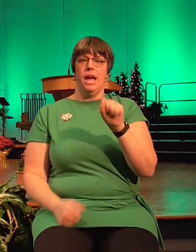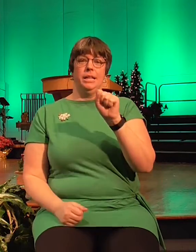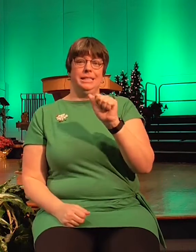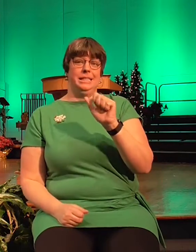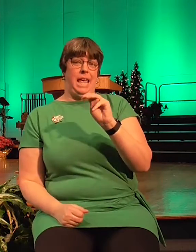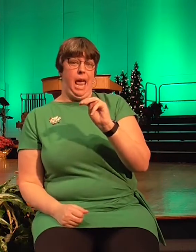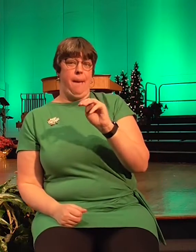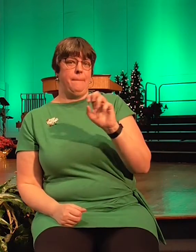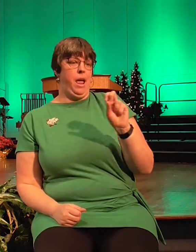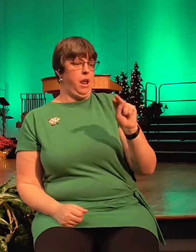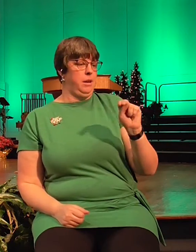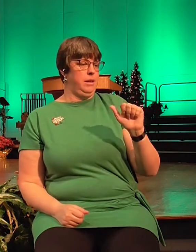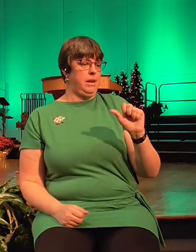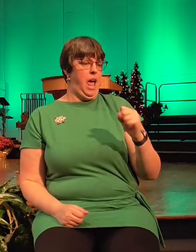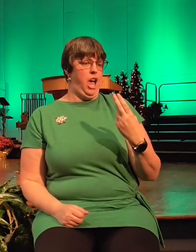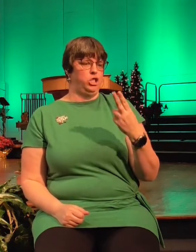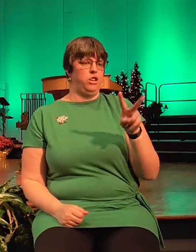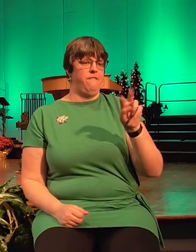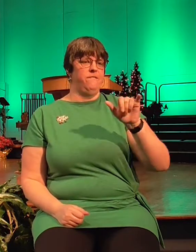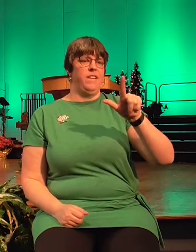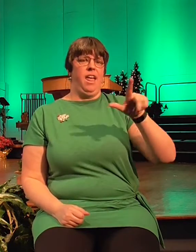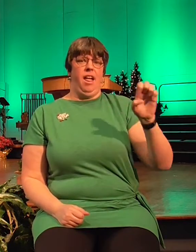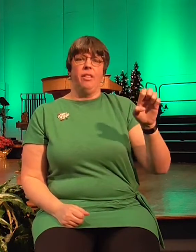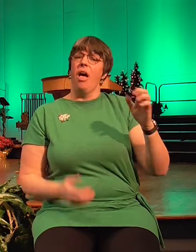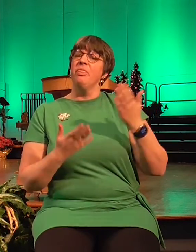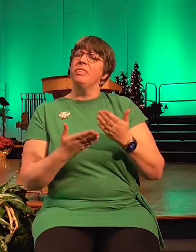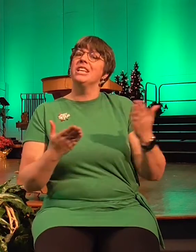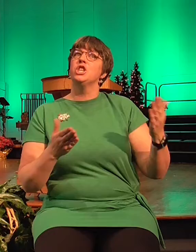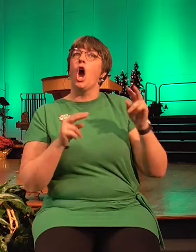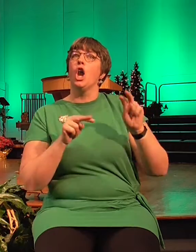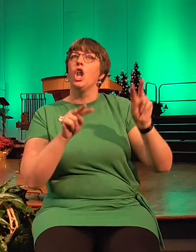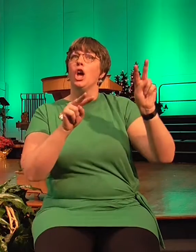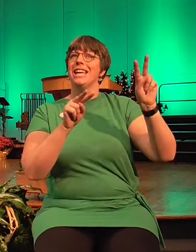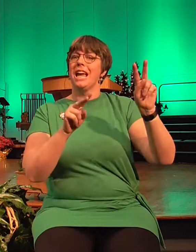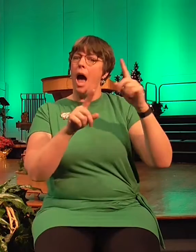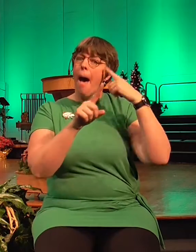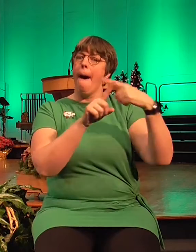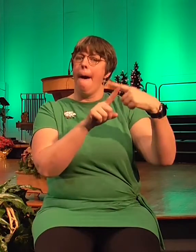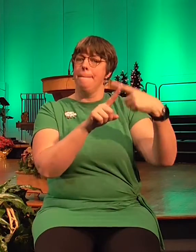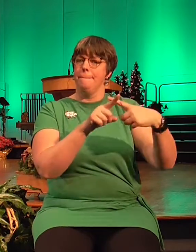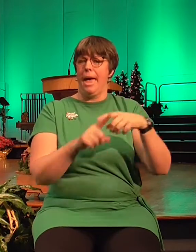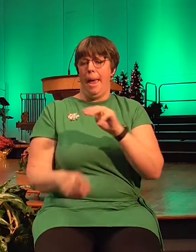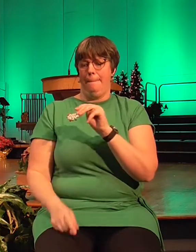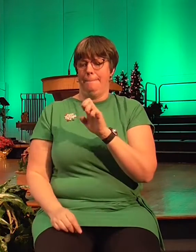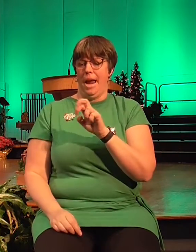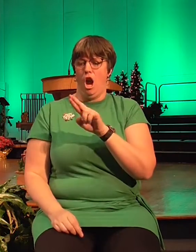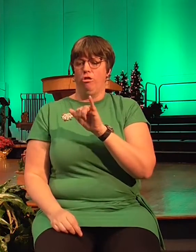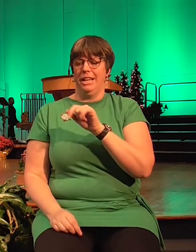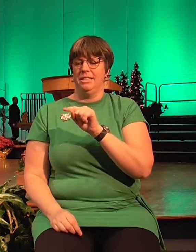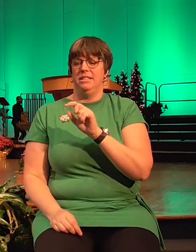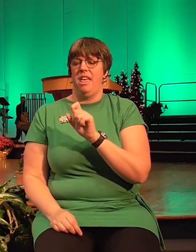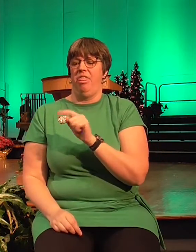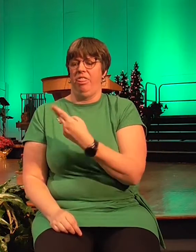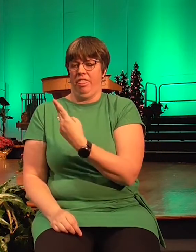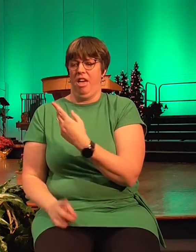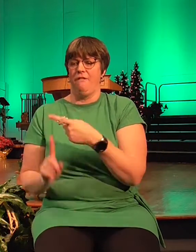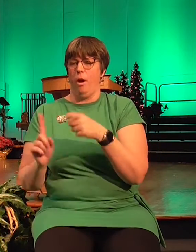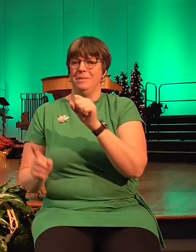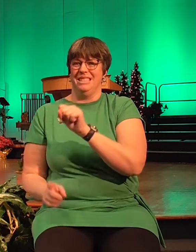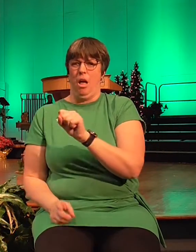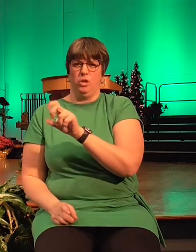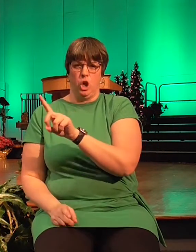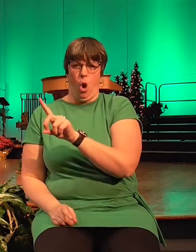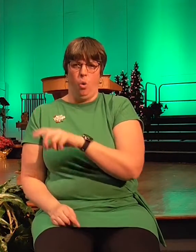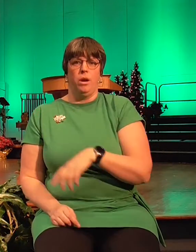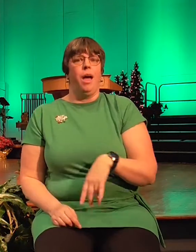Sam in Nashville says things are looking up with many thanks to Mile High Church, and close friend Meredith, who's also watching from South Dakota. Additionally, we have people watching